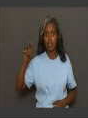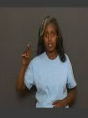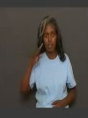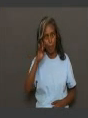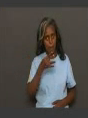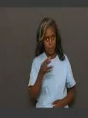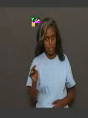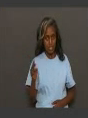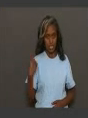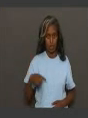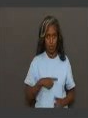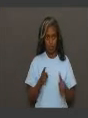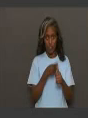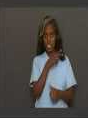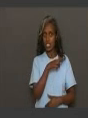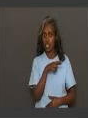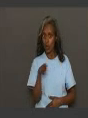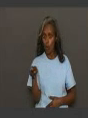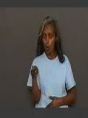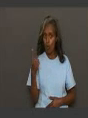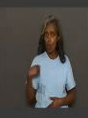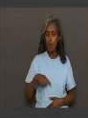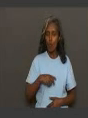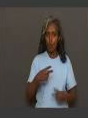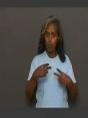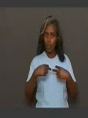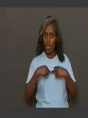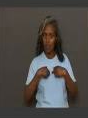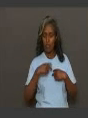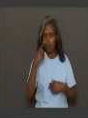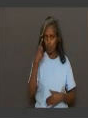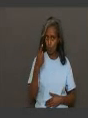In our first row, we have 1,